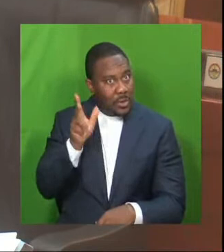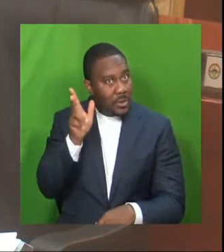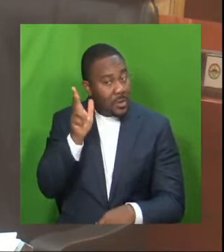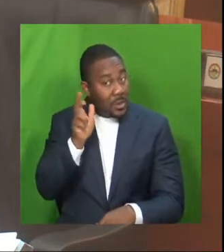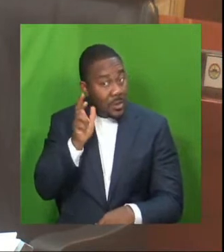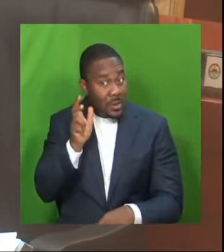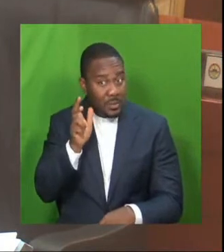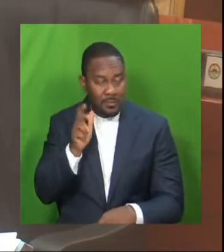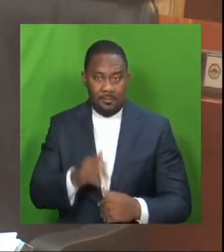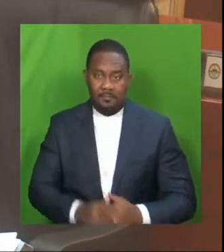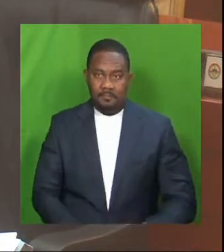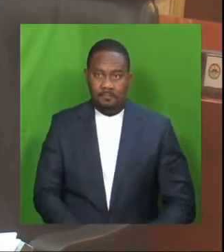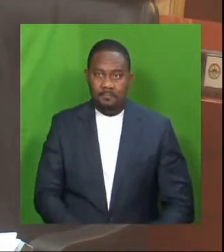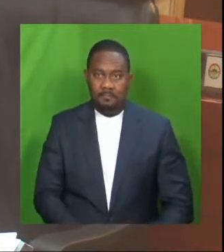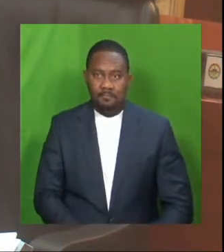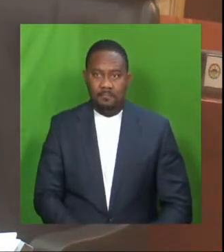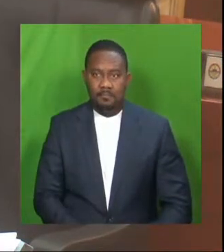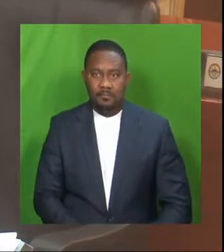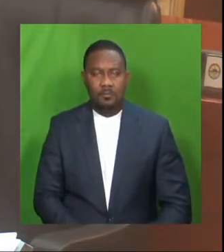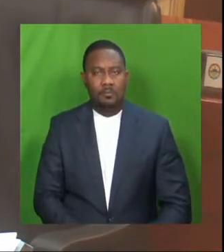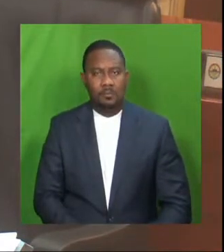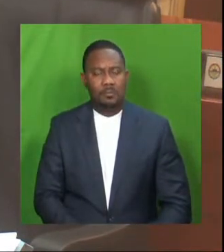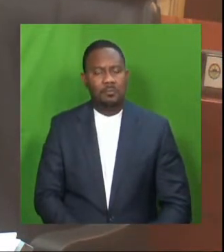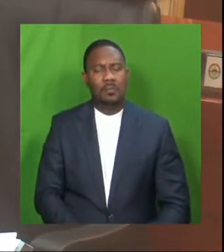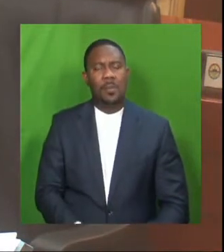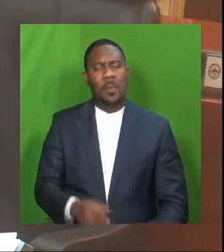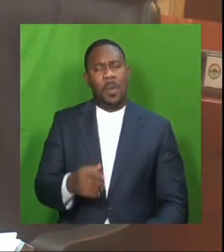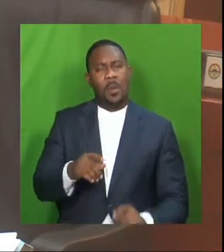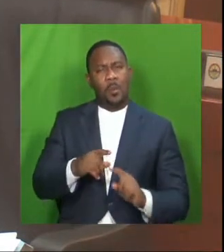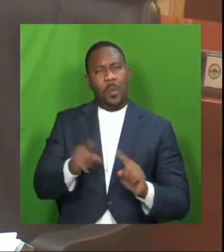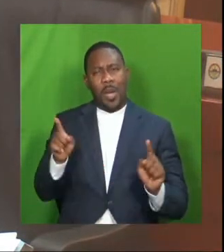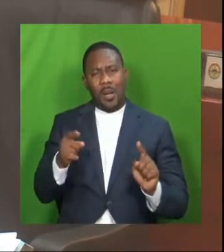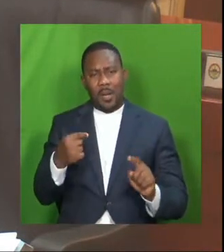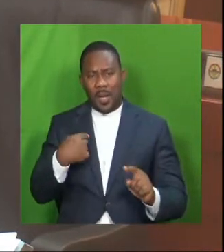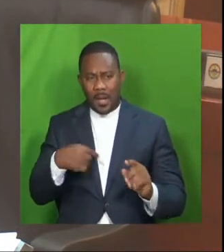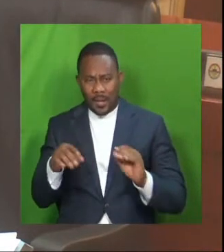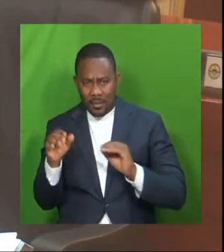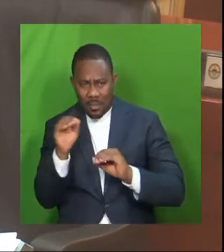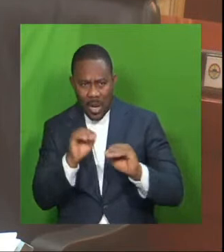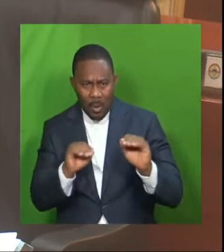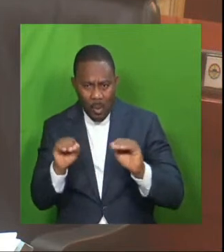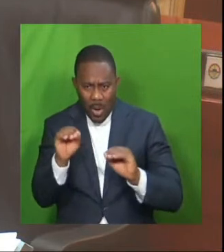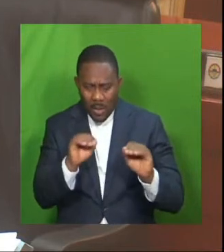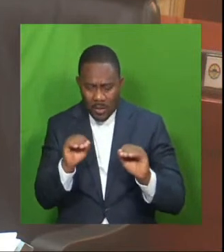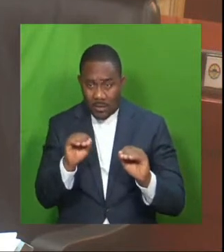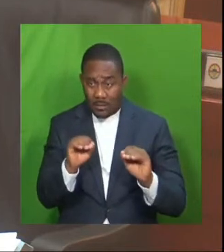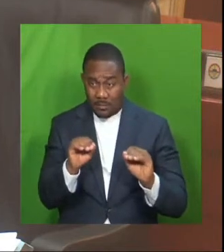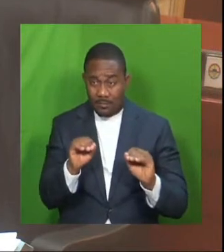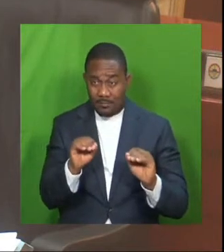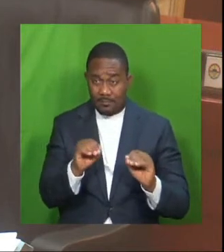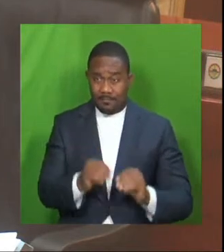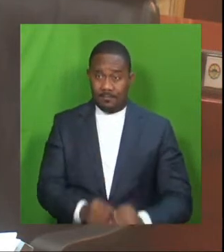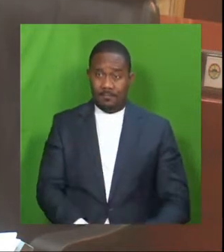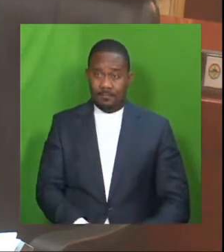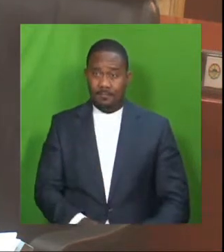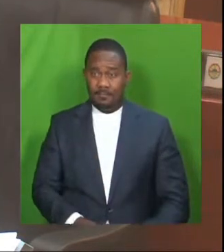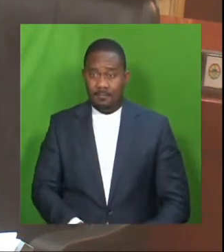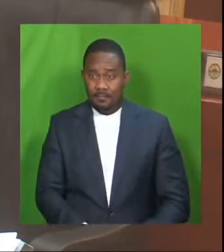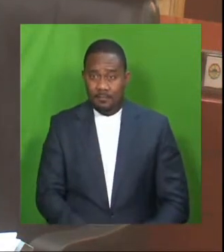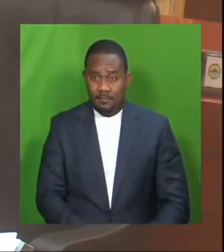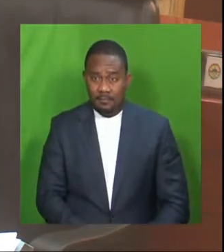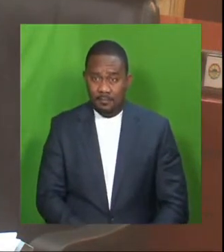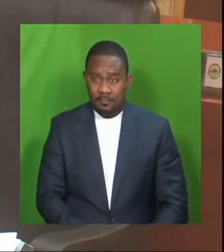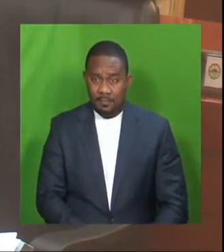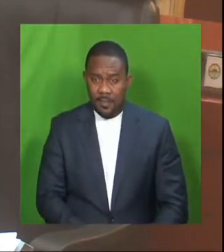except to observe, Mr. Speaker, with respect. And I'm going on